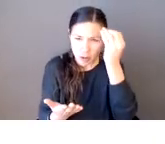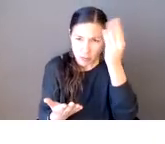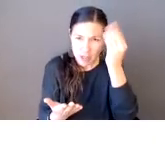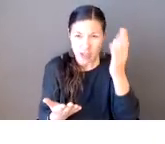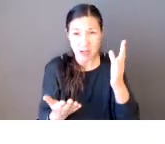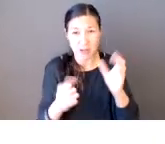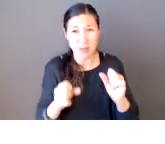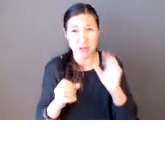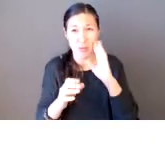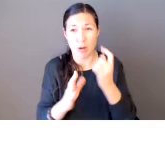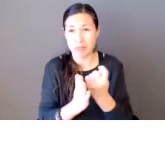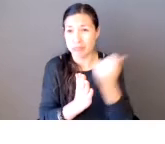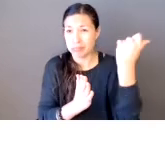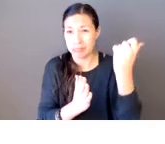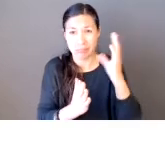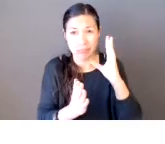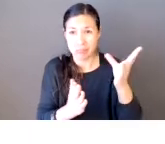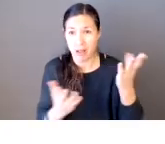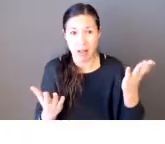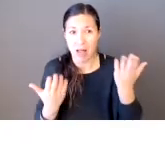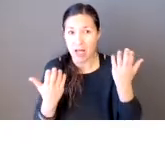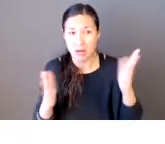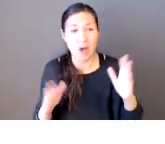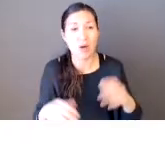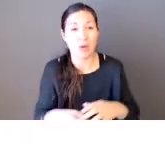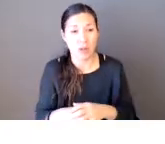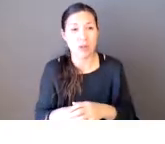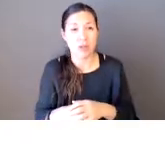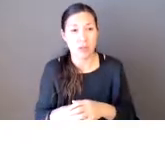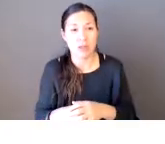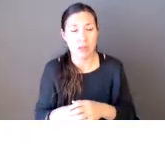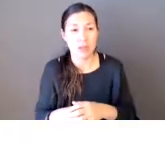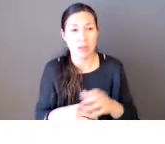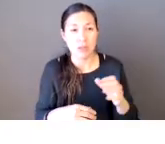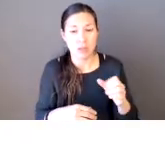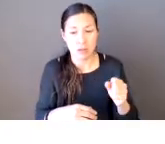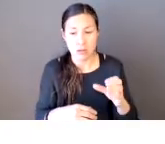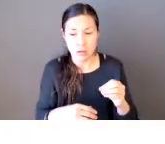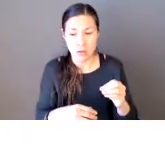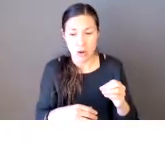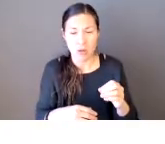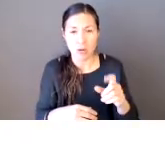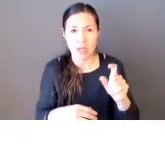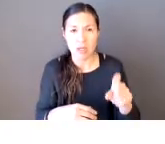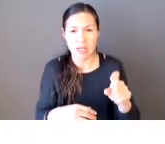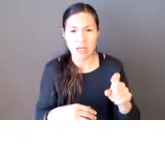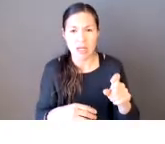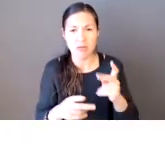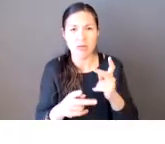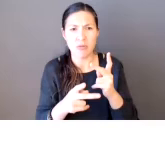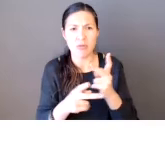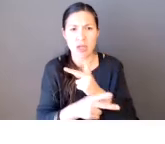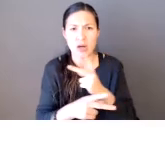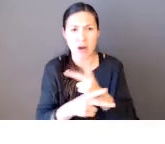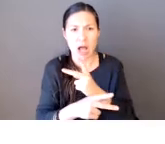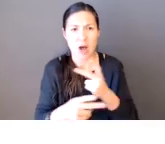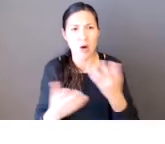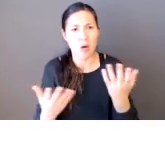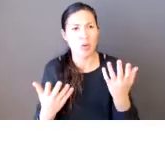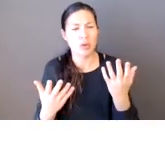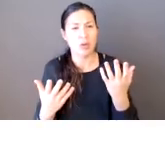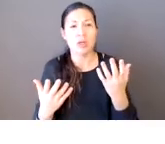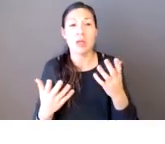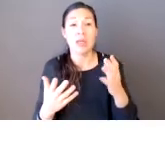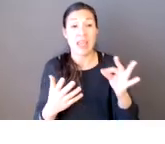mandated reporters. You are going to get a call back before they screen out something for a mandated reporter, but as non-mandated reporters, you may or may